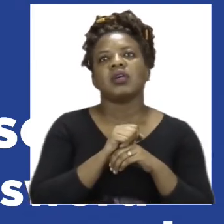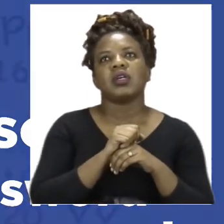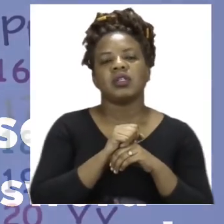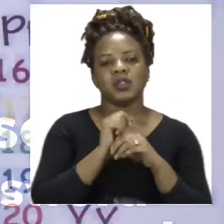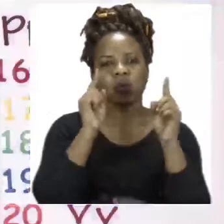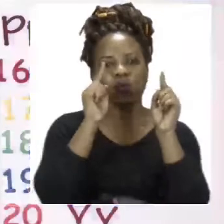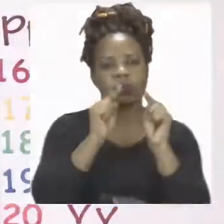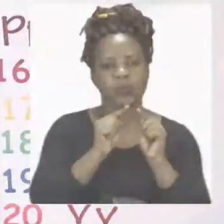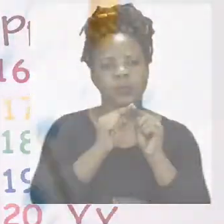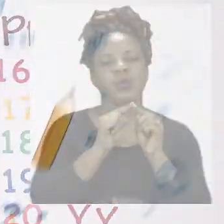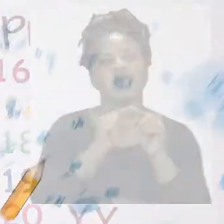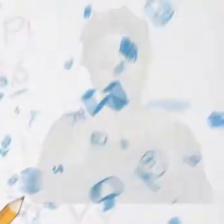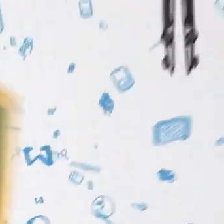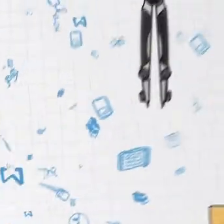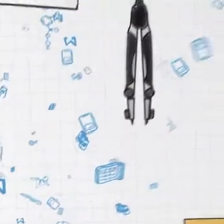10.